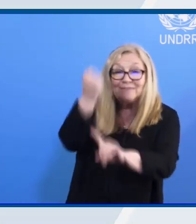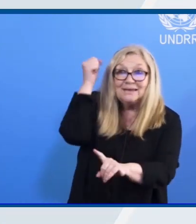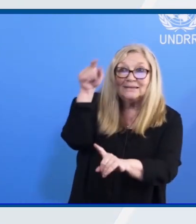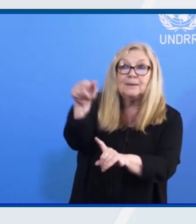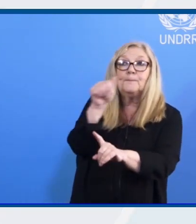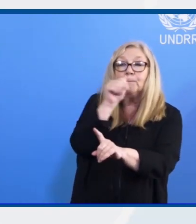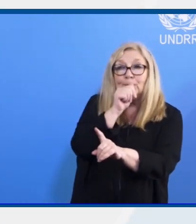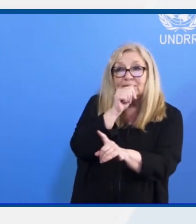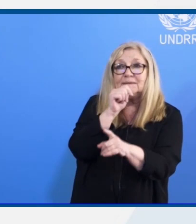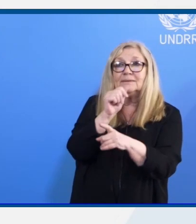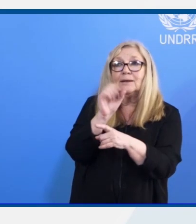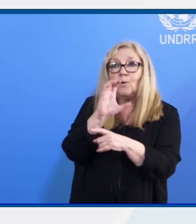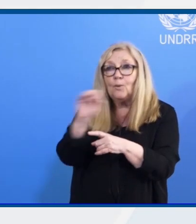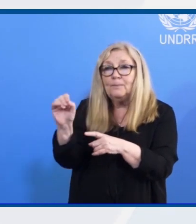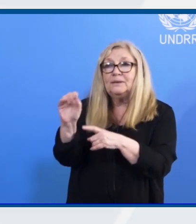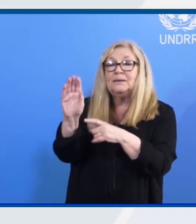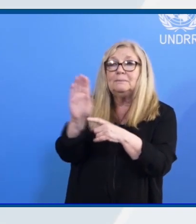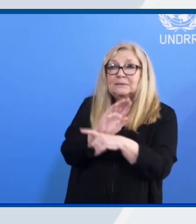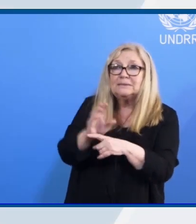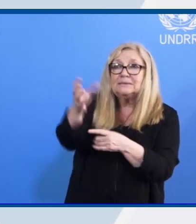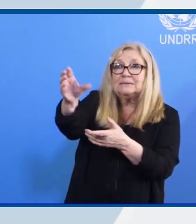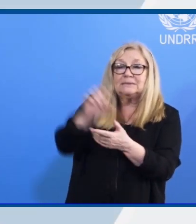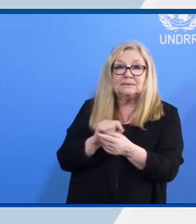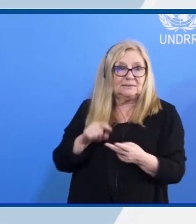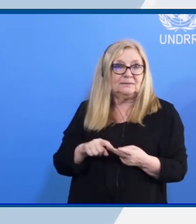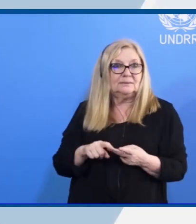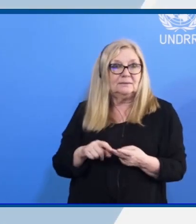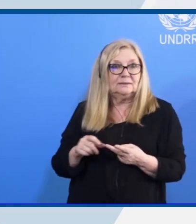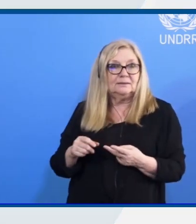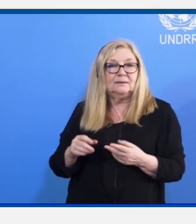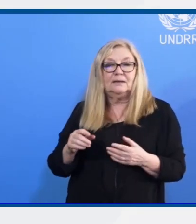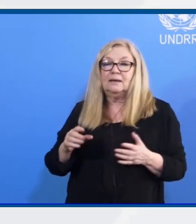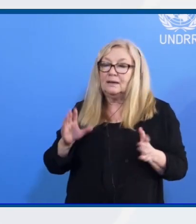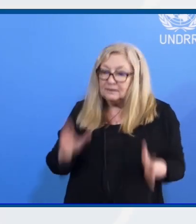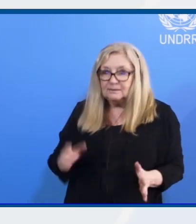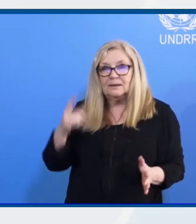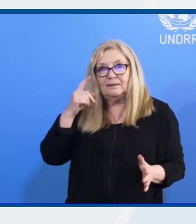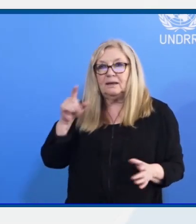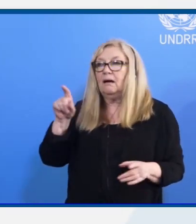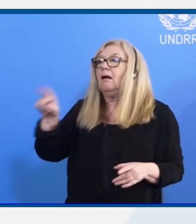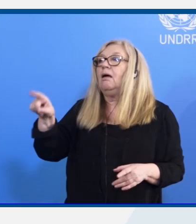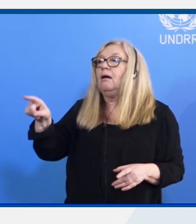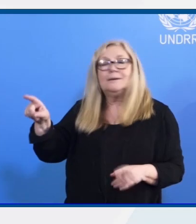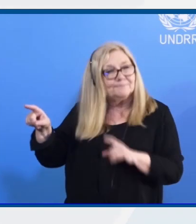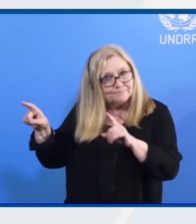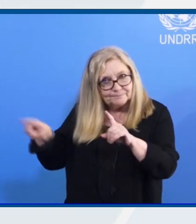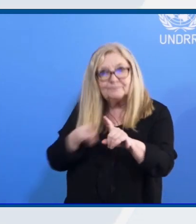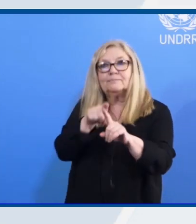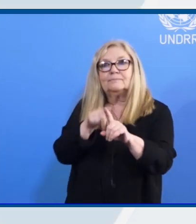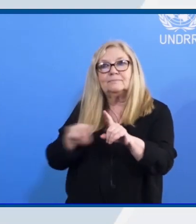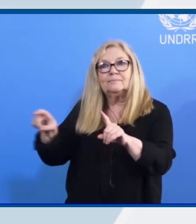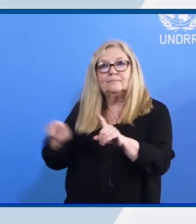shoot public interventions to de-risk adaptation projects and make sure